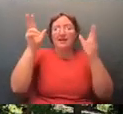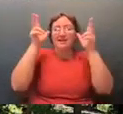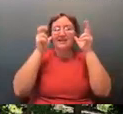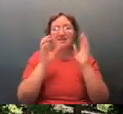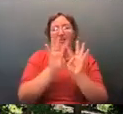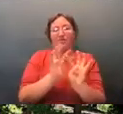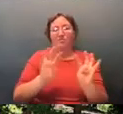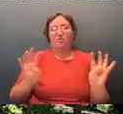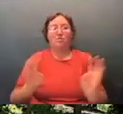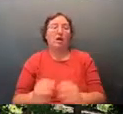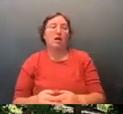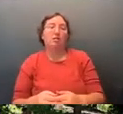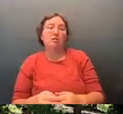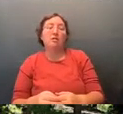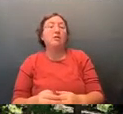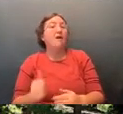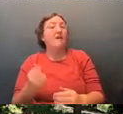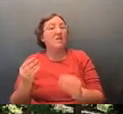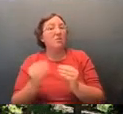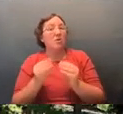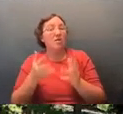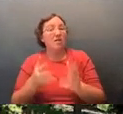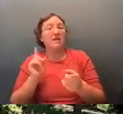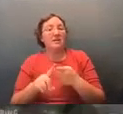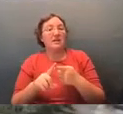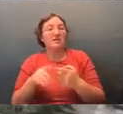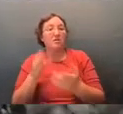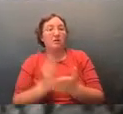Postpile. Few more stops here before we call it